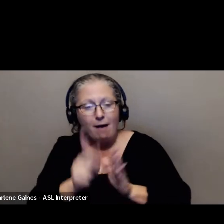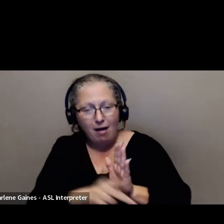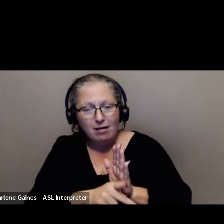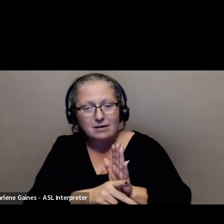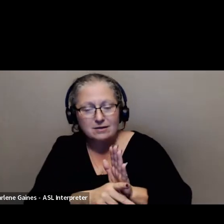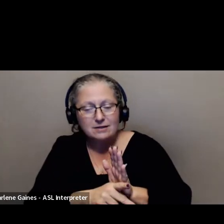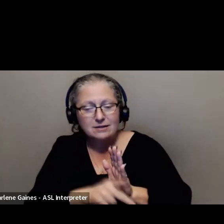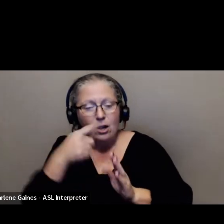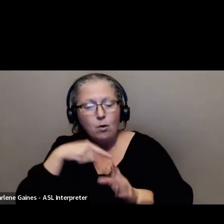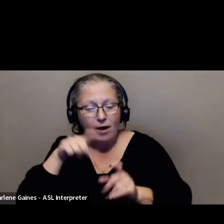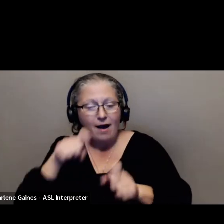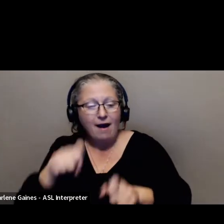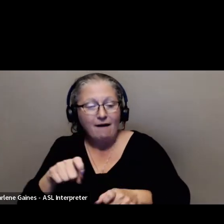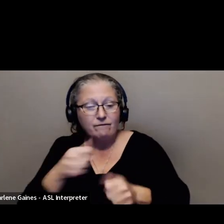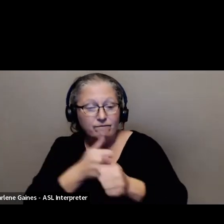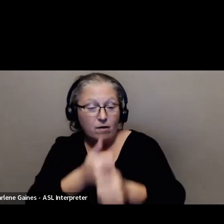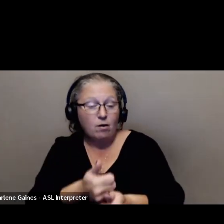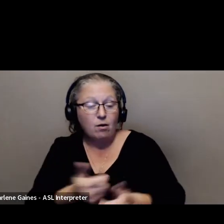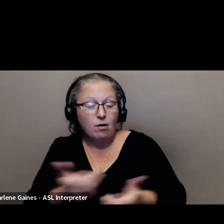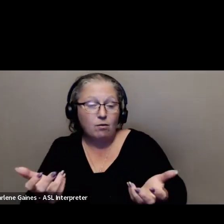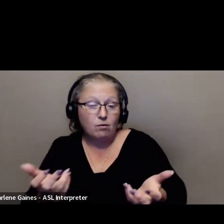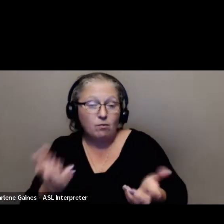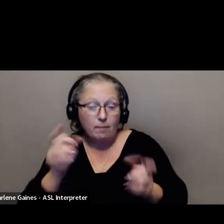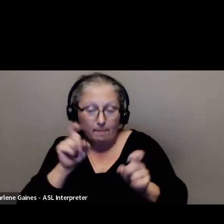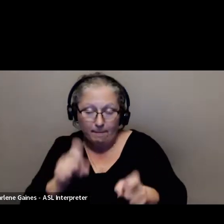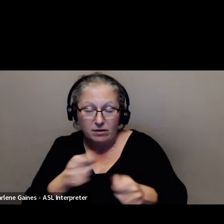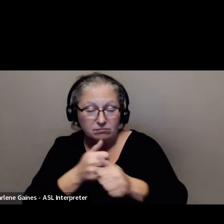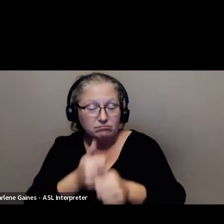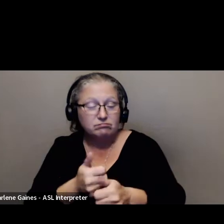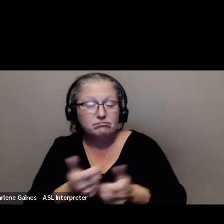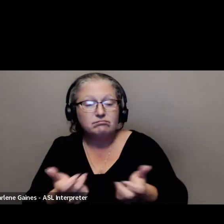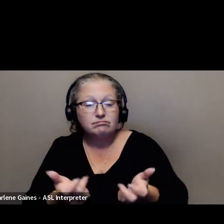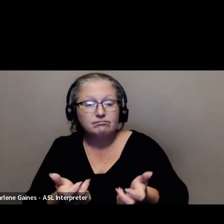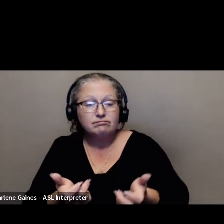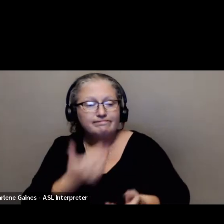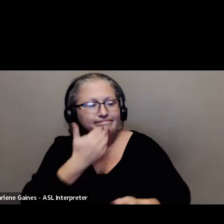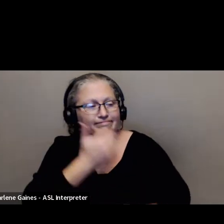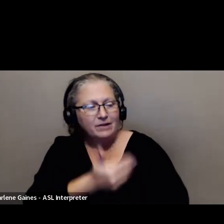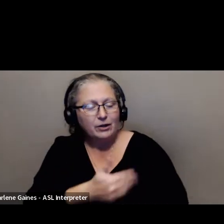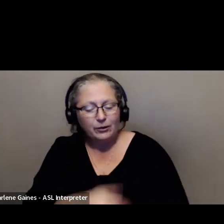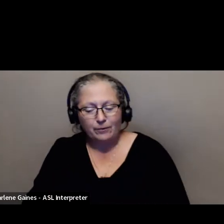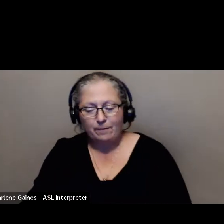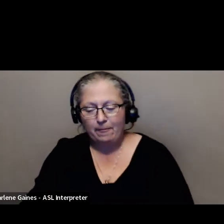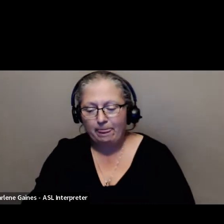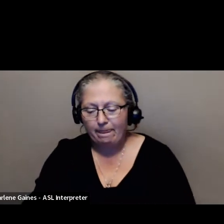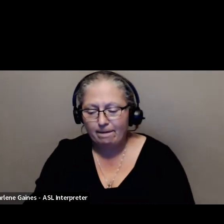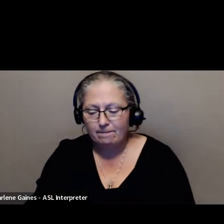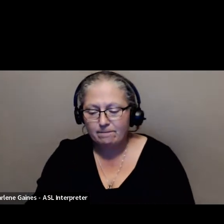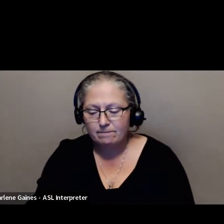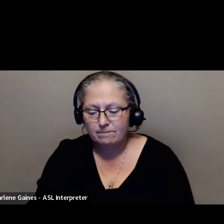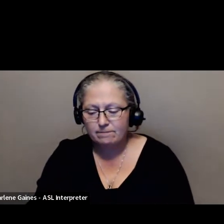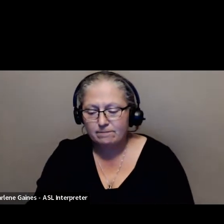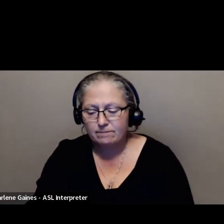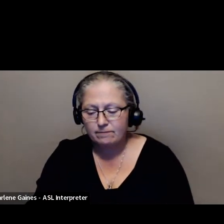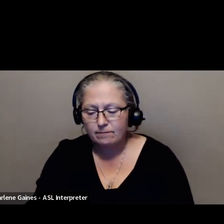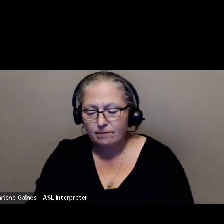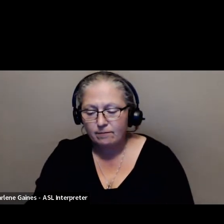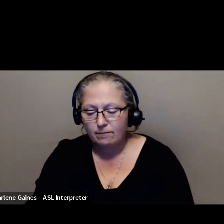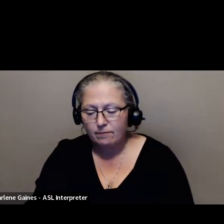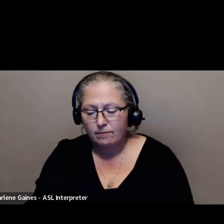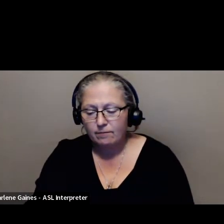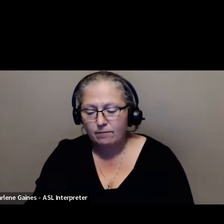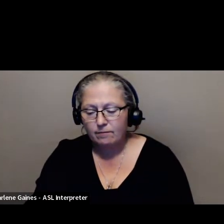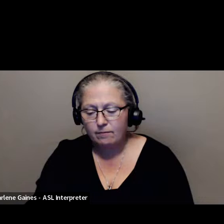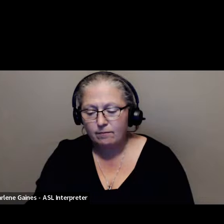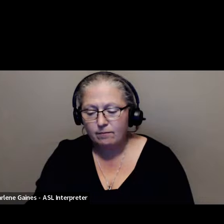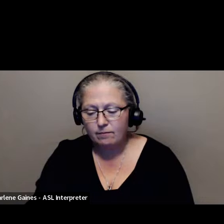and we need to follow it. It needs to happen. So thank you. Thank you. All right.